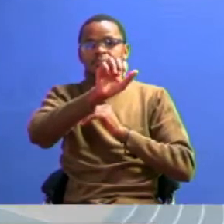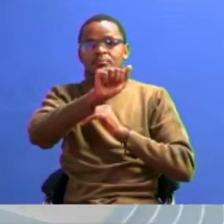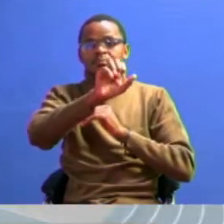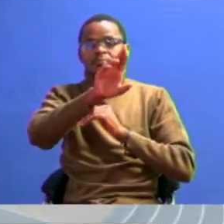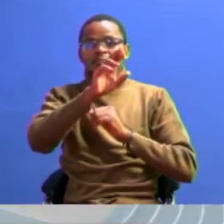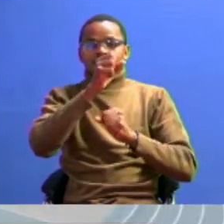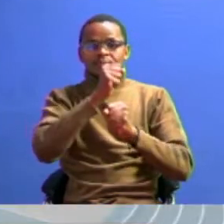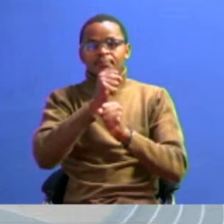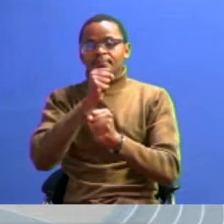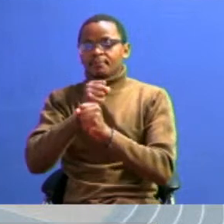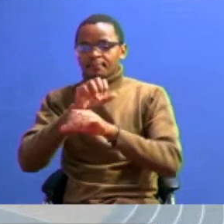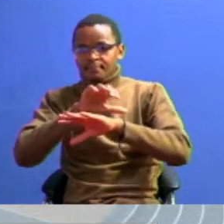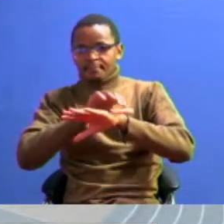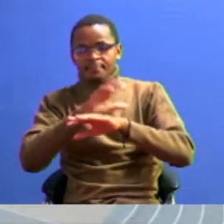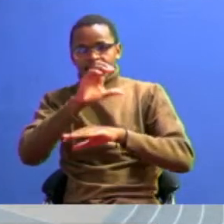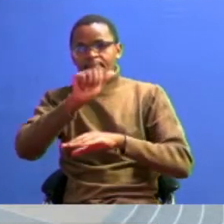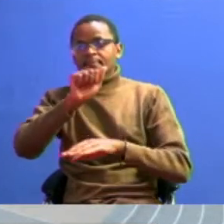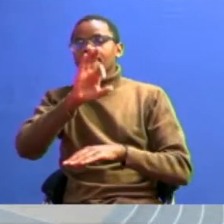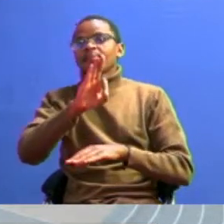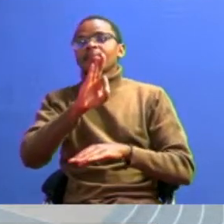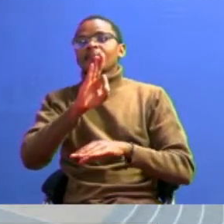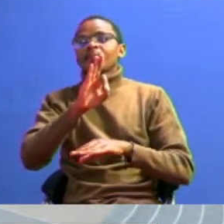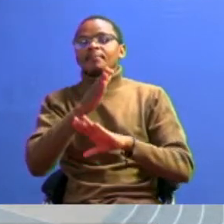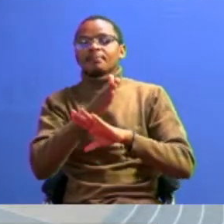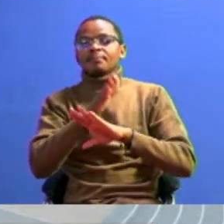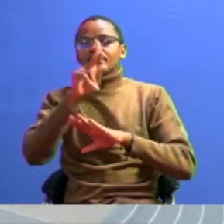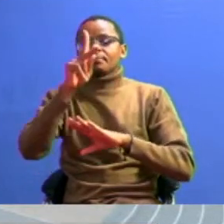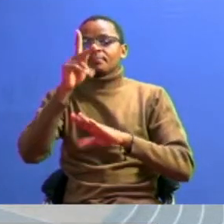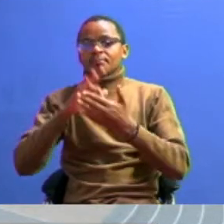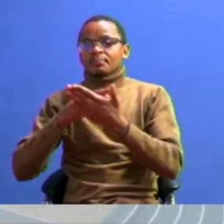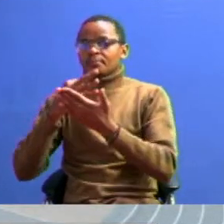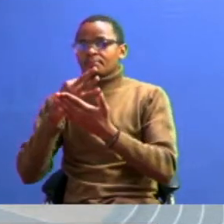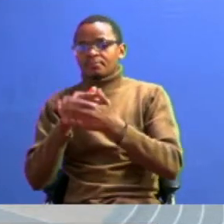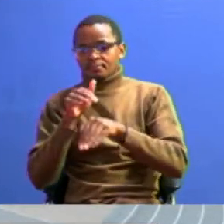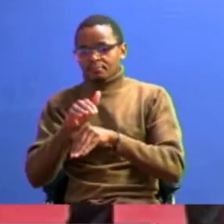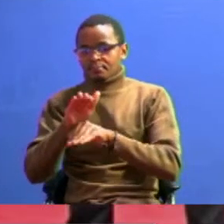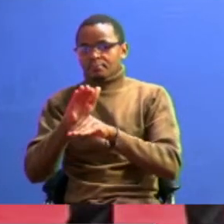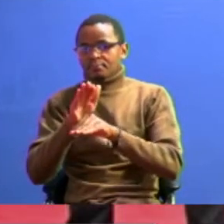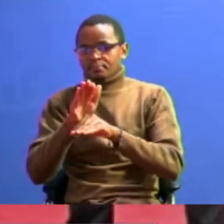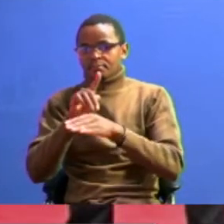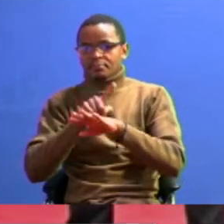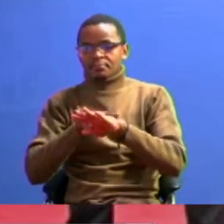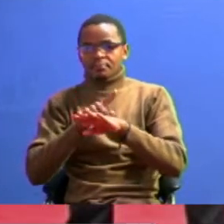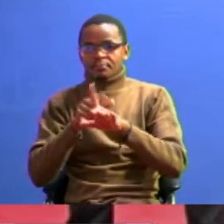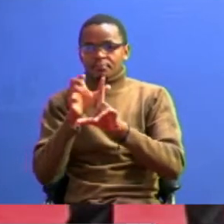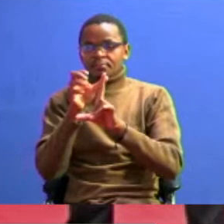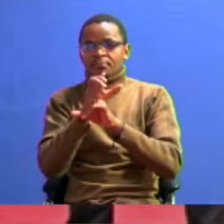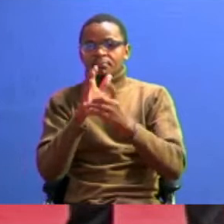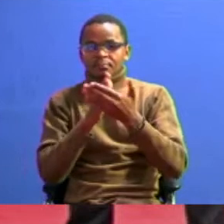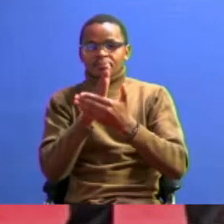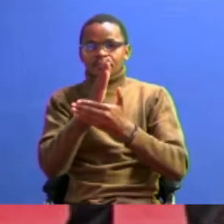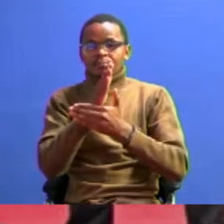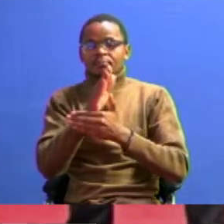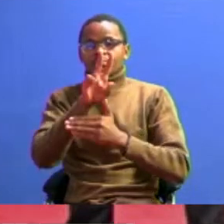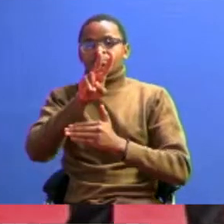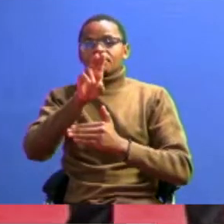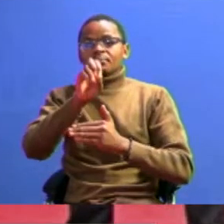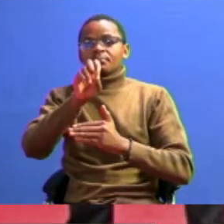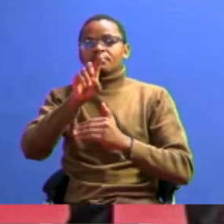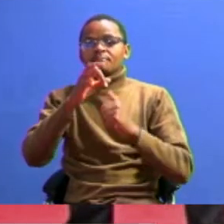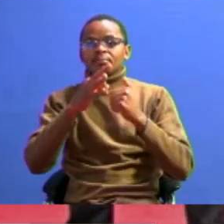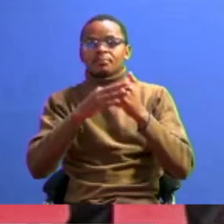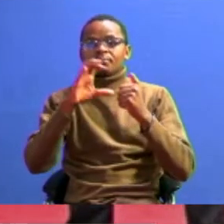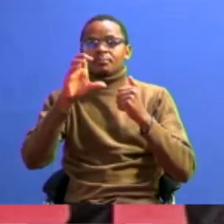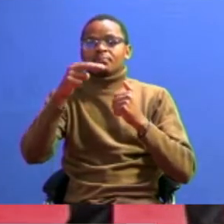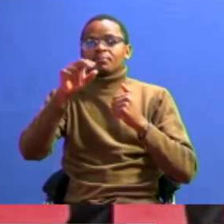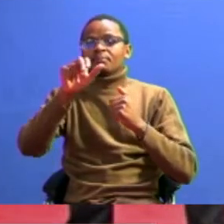making effort to regain CAF's confidence after Kenya failed to follow through when it acquired the rights to host the 2018 Chan